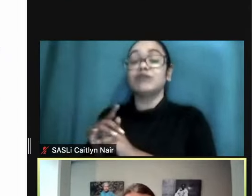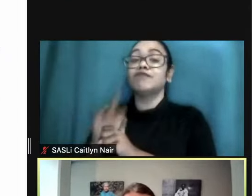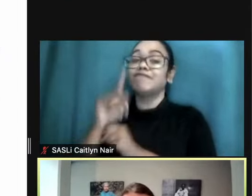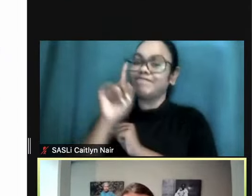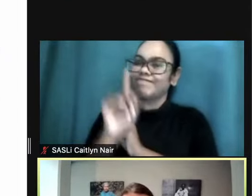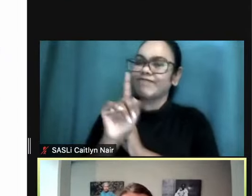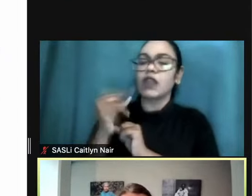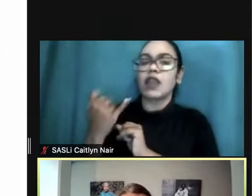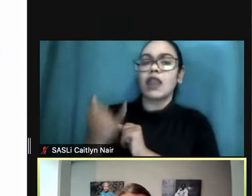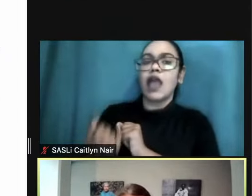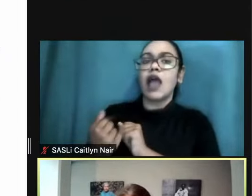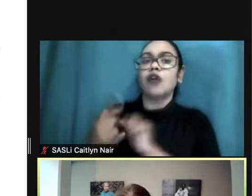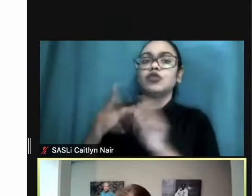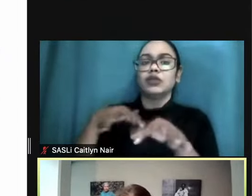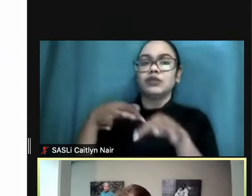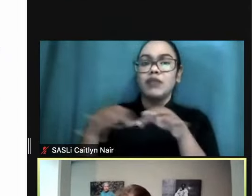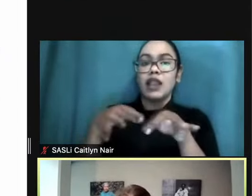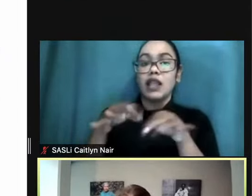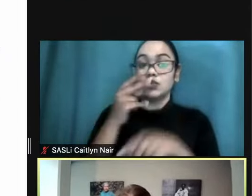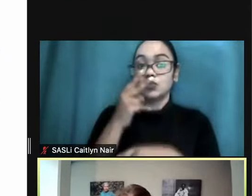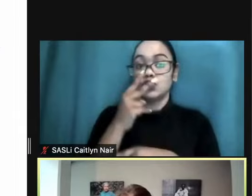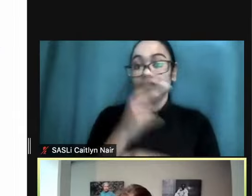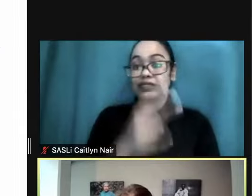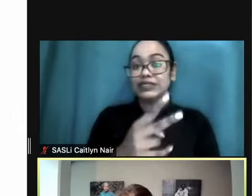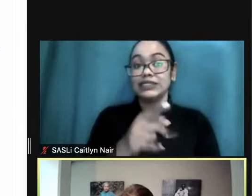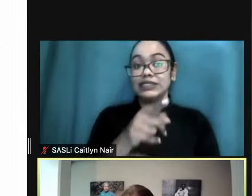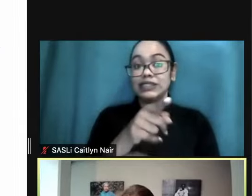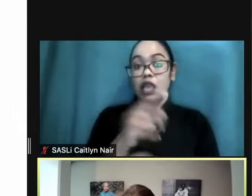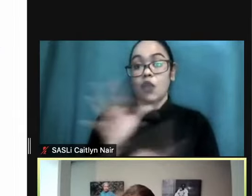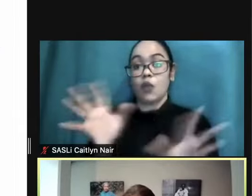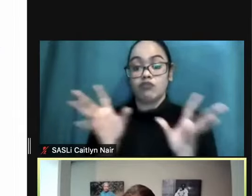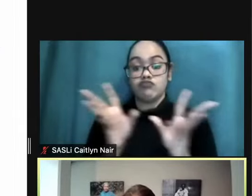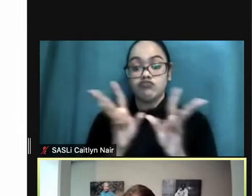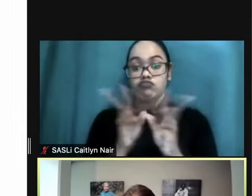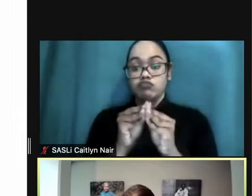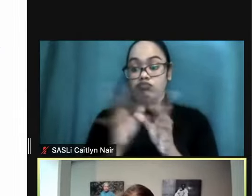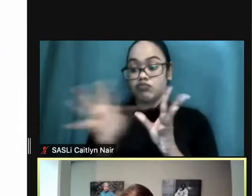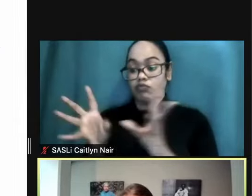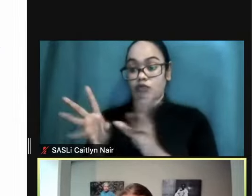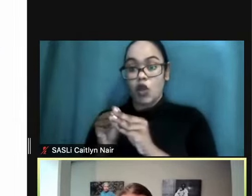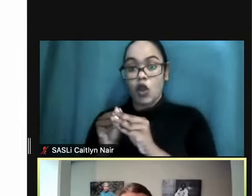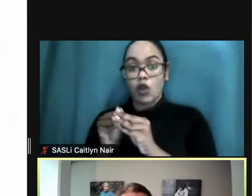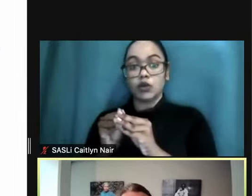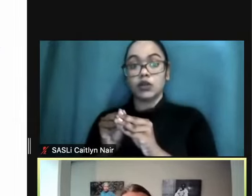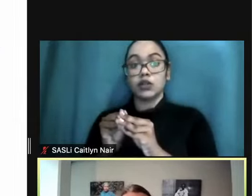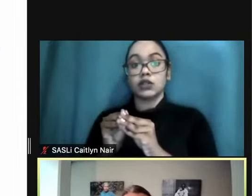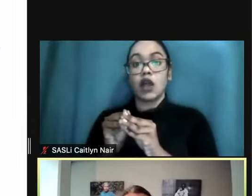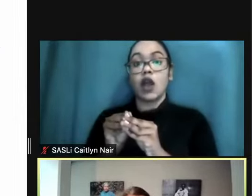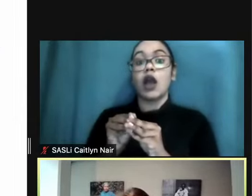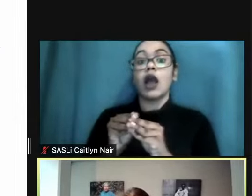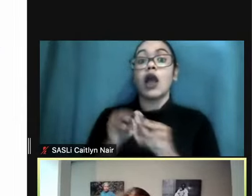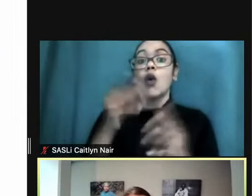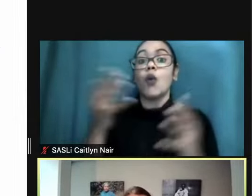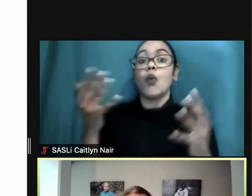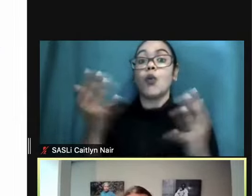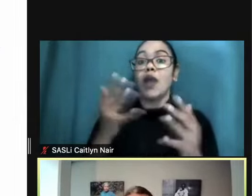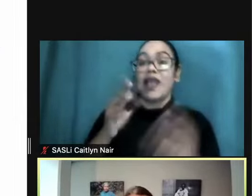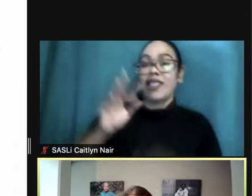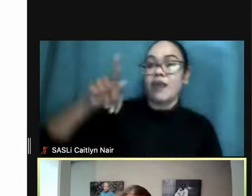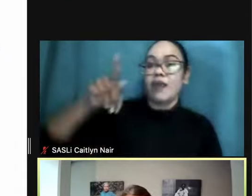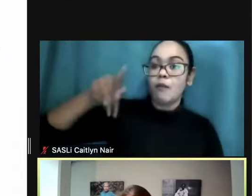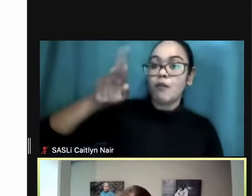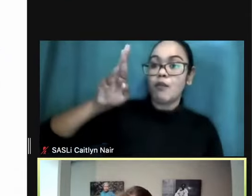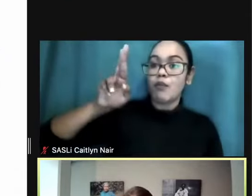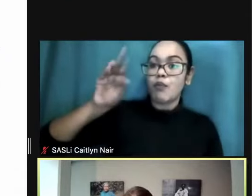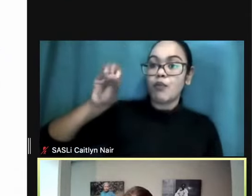the mutations, if you get a look at the receptor binding motif, which is the area of the protein that will bind